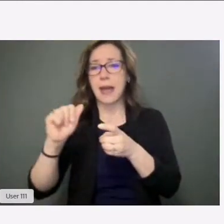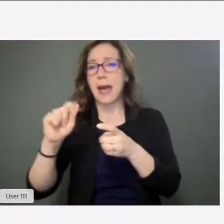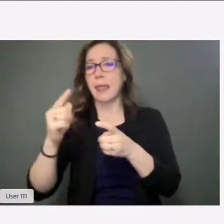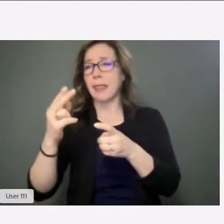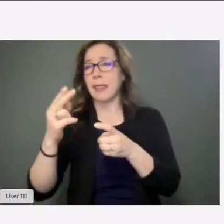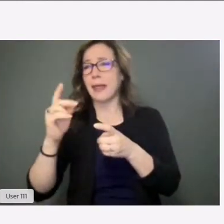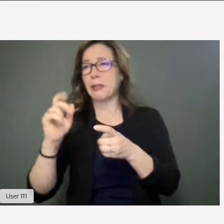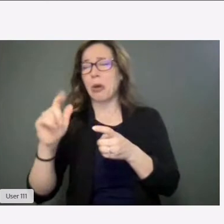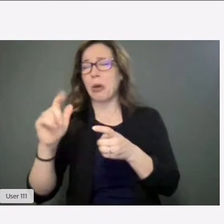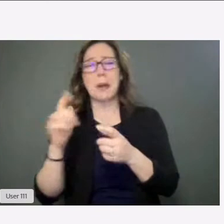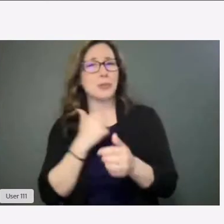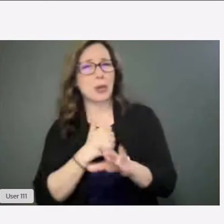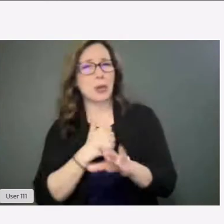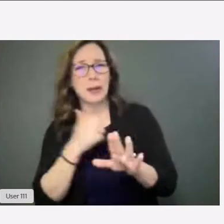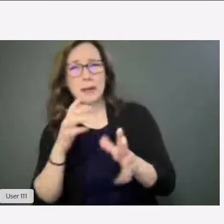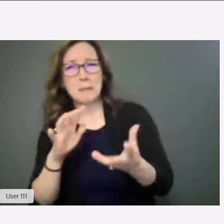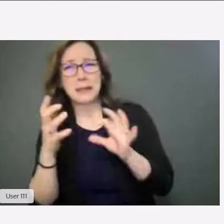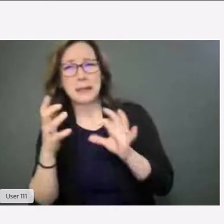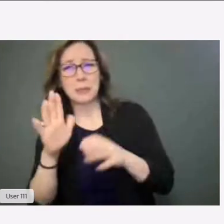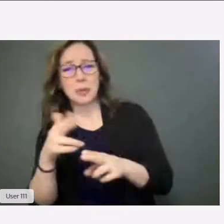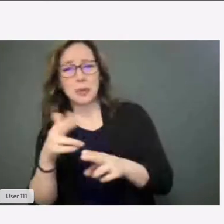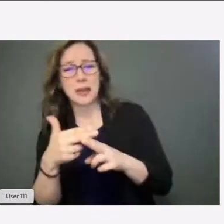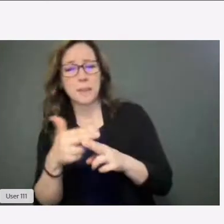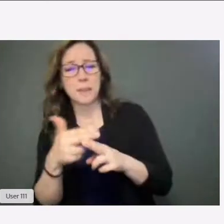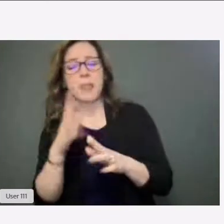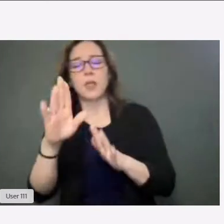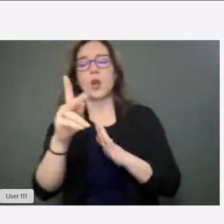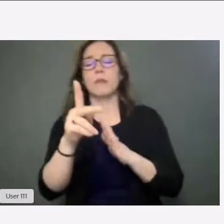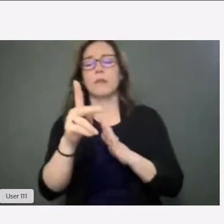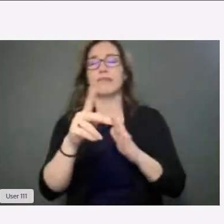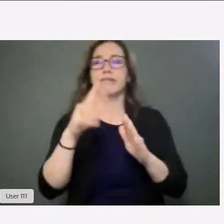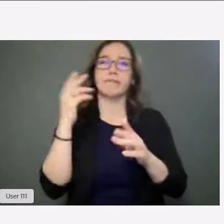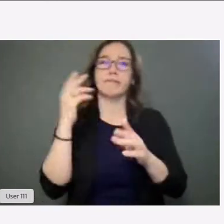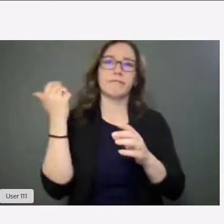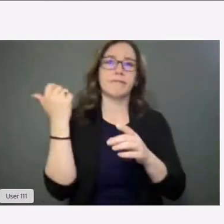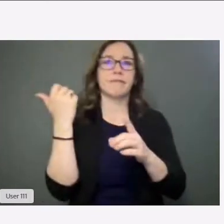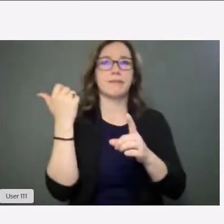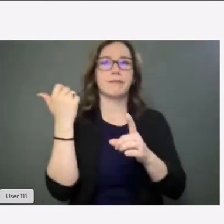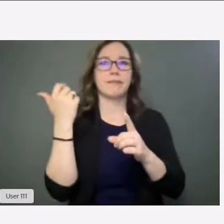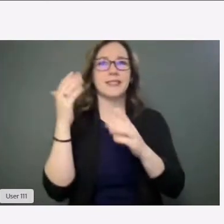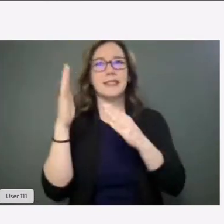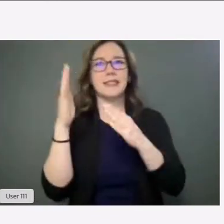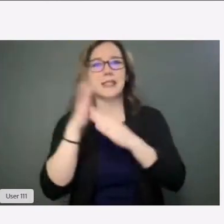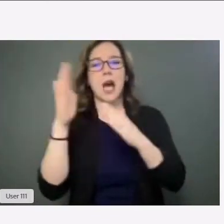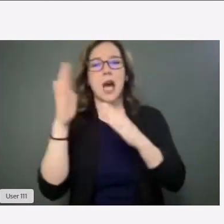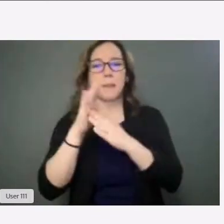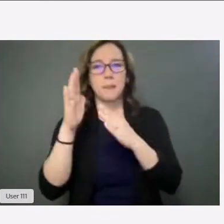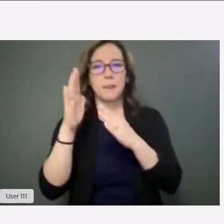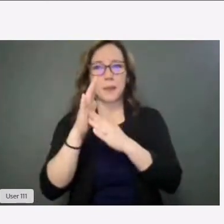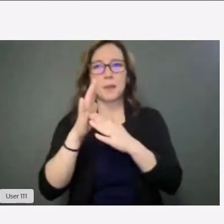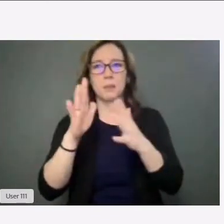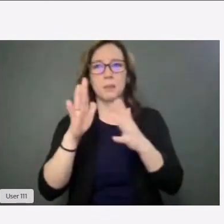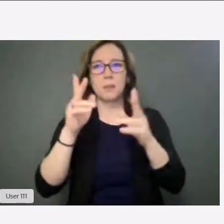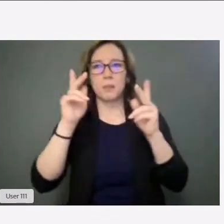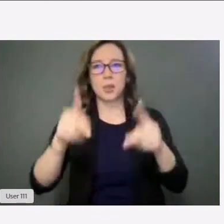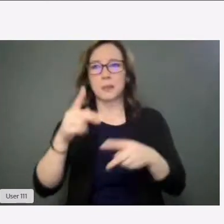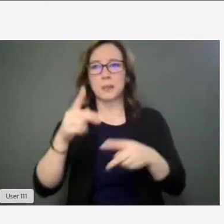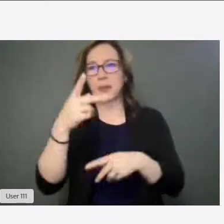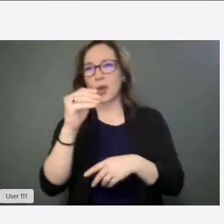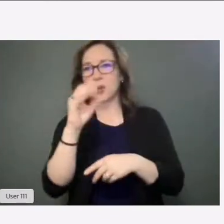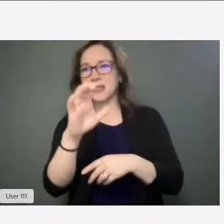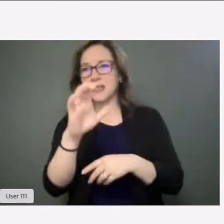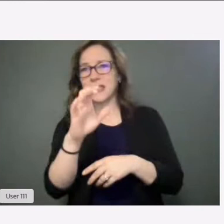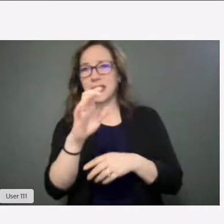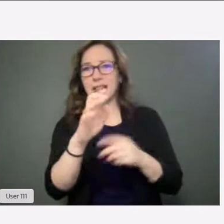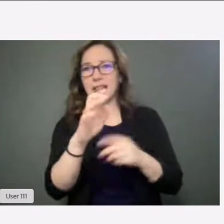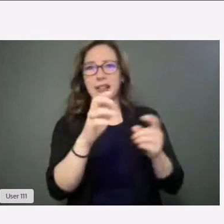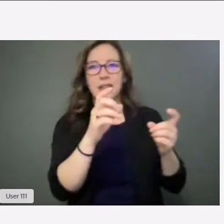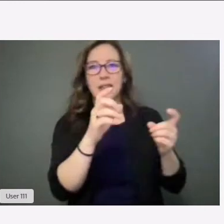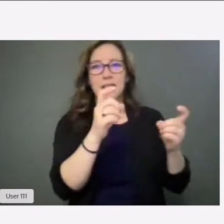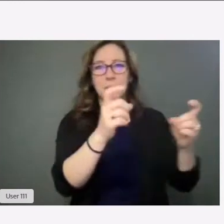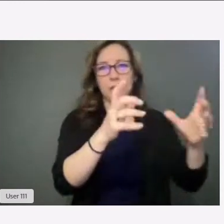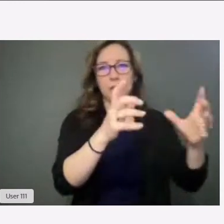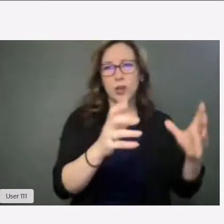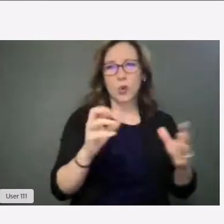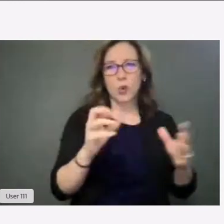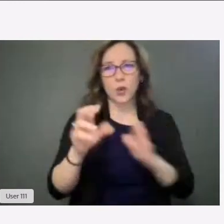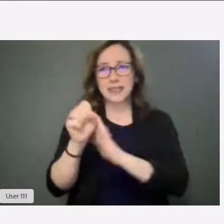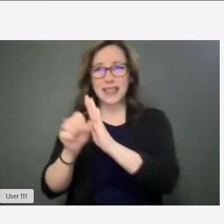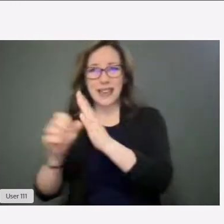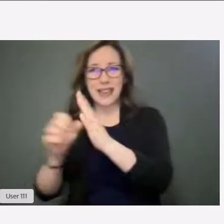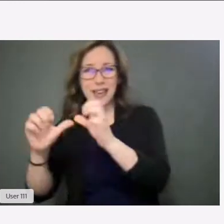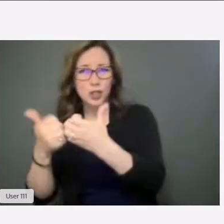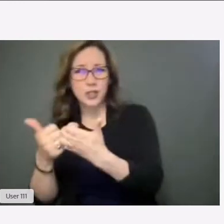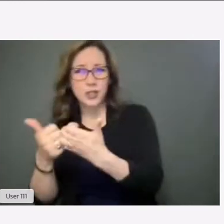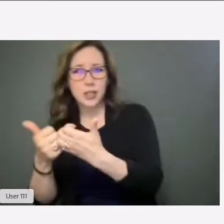So Ginny, I think in this case, their principal point of contact, would it be their local emergency manager, or should they go right to the state administrative agency? I